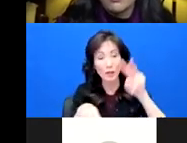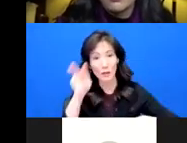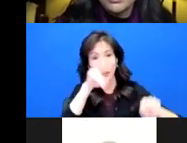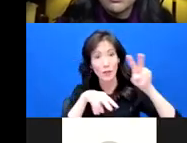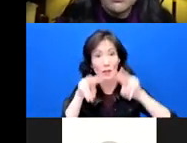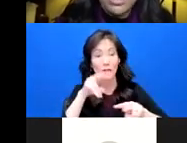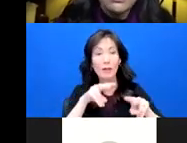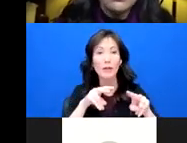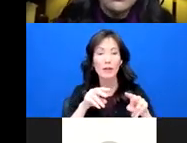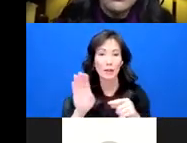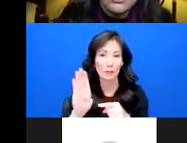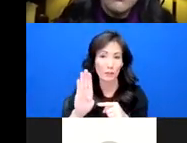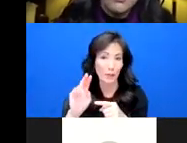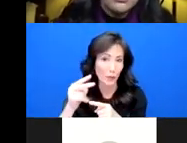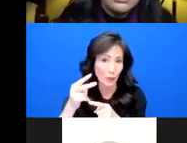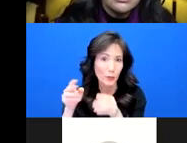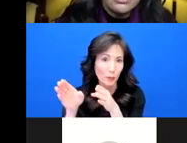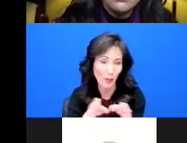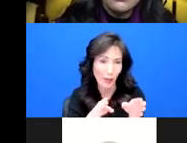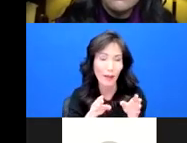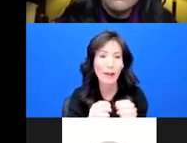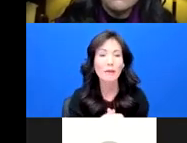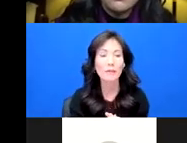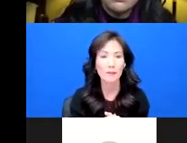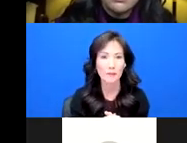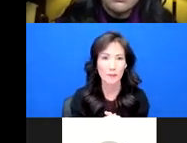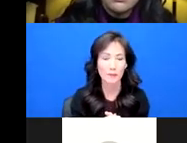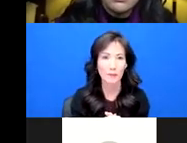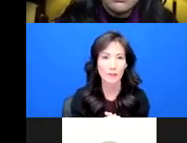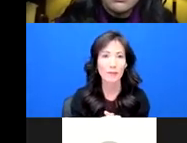our B2 plan. And we'll go to the next slide.